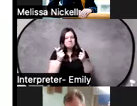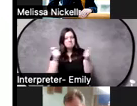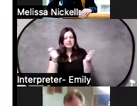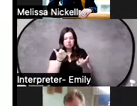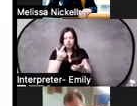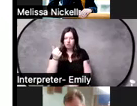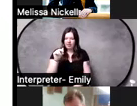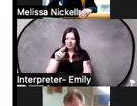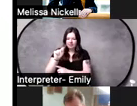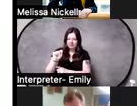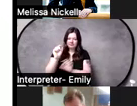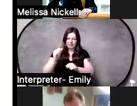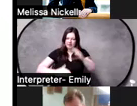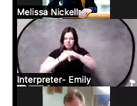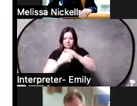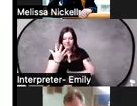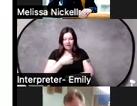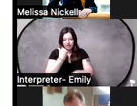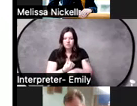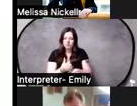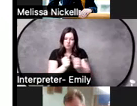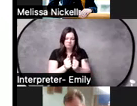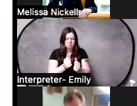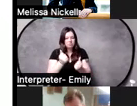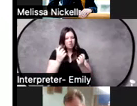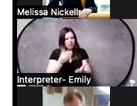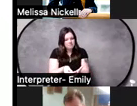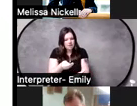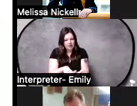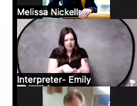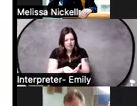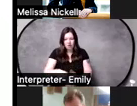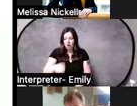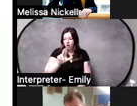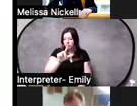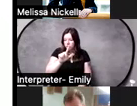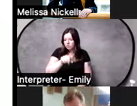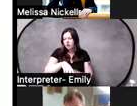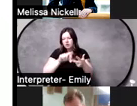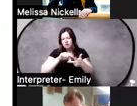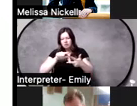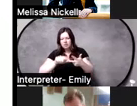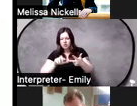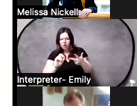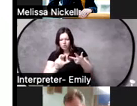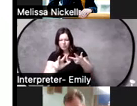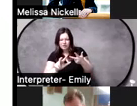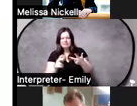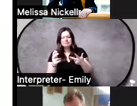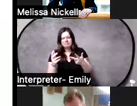years with substantial funding. R21 and R03 are smaller grants for more limited periods of